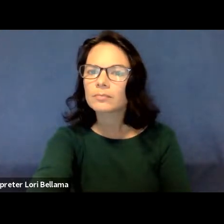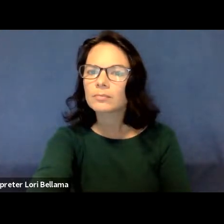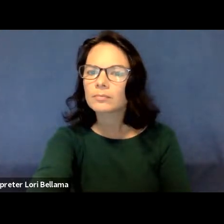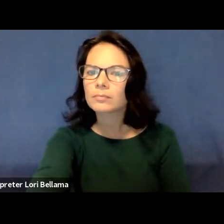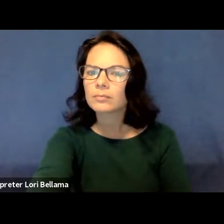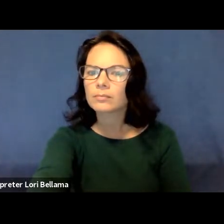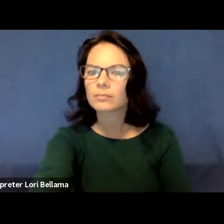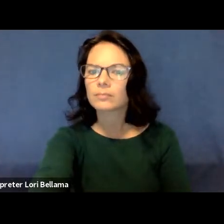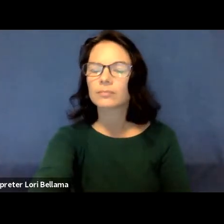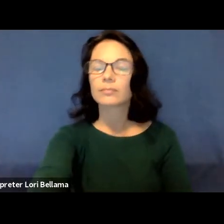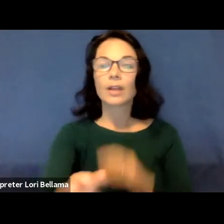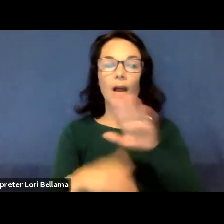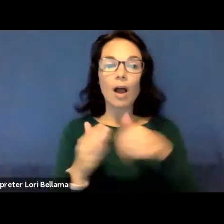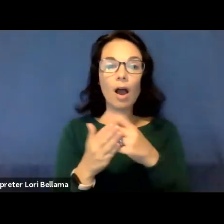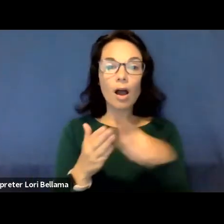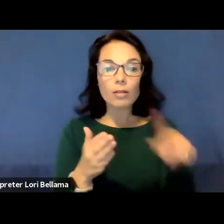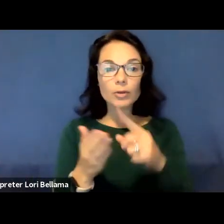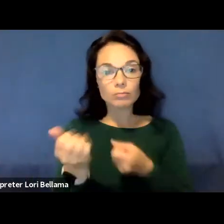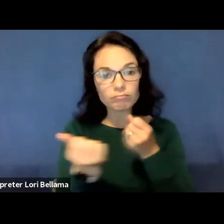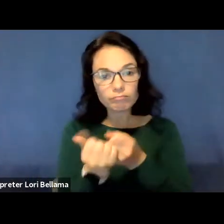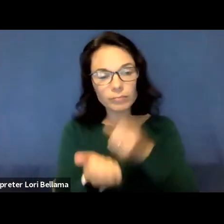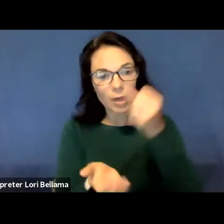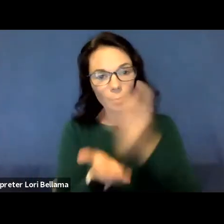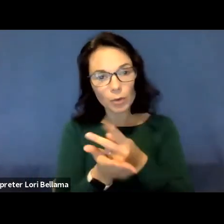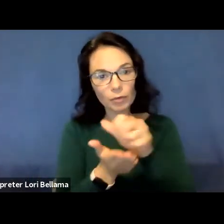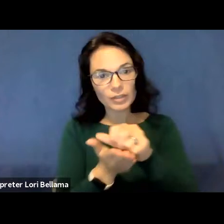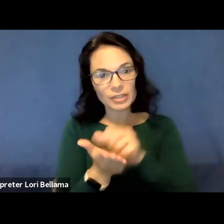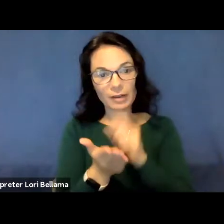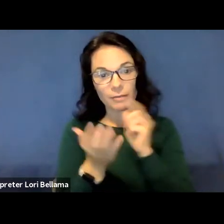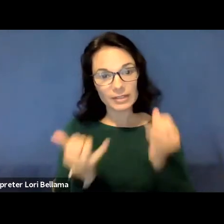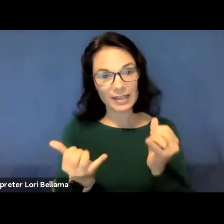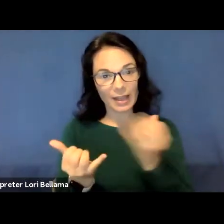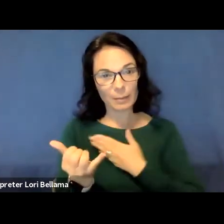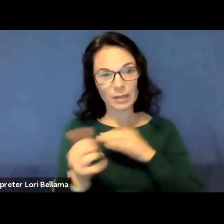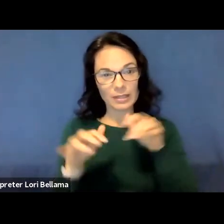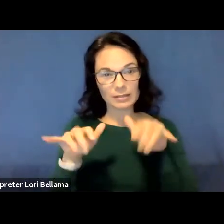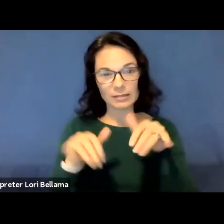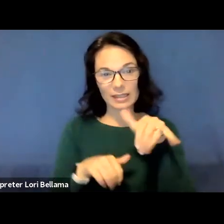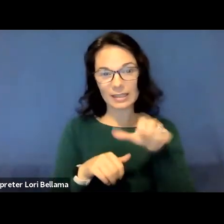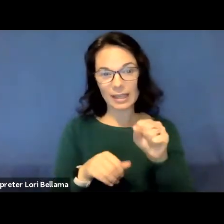So all those in favor of approving the agenda, please type yes in the chat box.